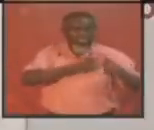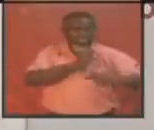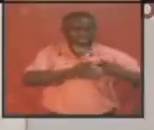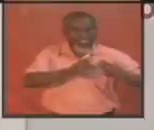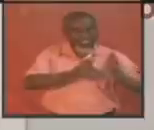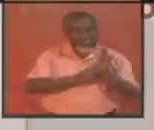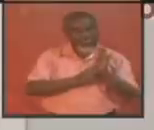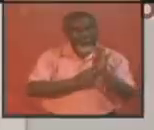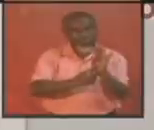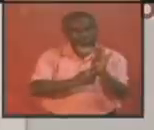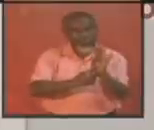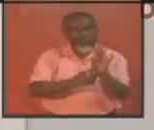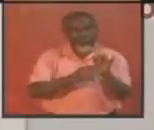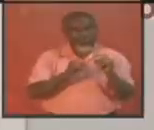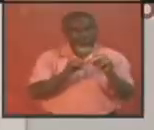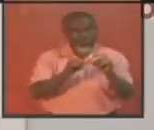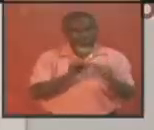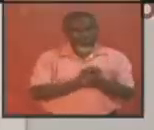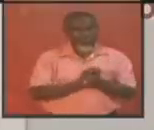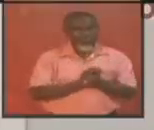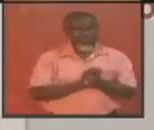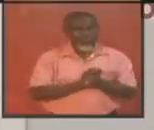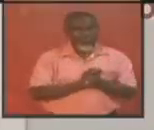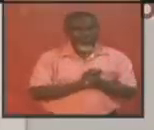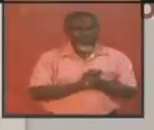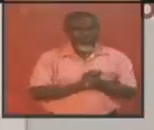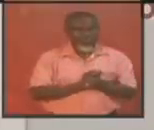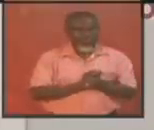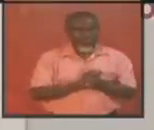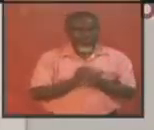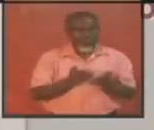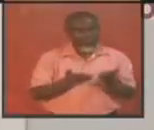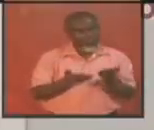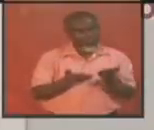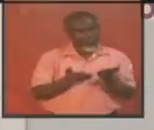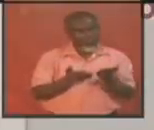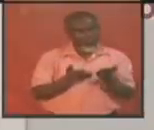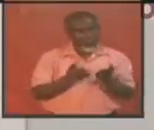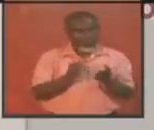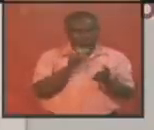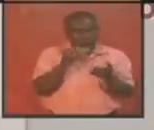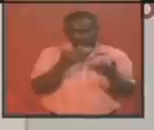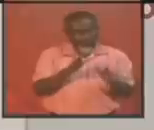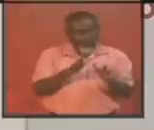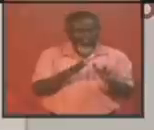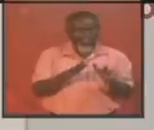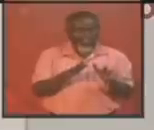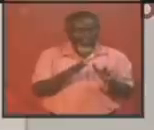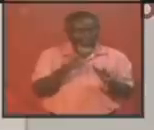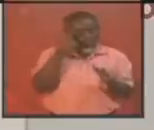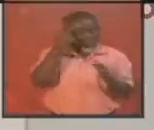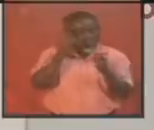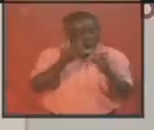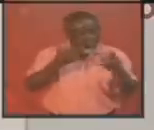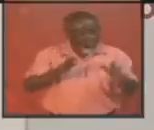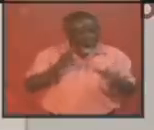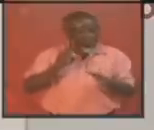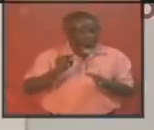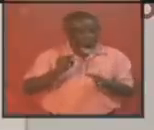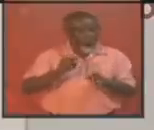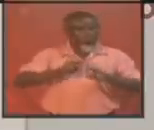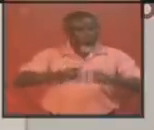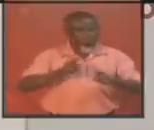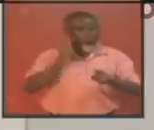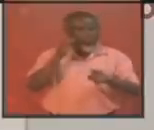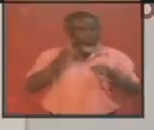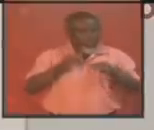I can tell you that nothing is currently off the table or has been ruled out. And Trinidad and Tobago will continue